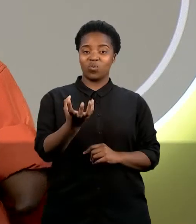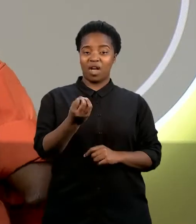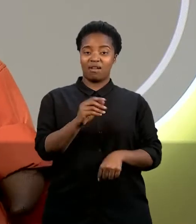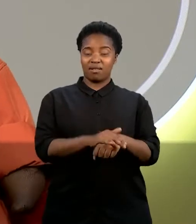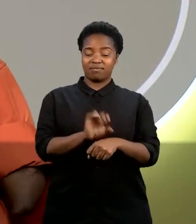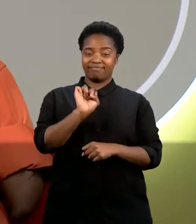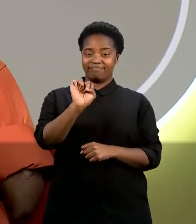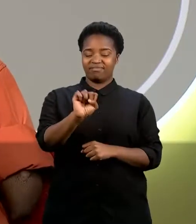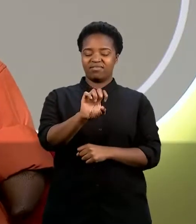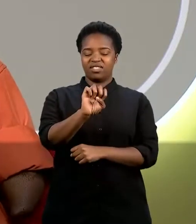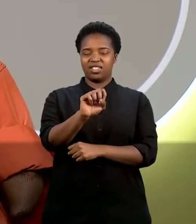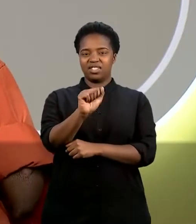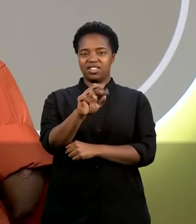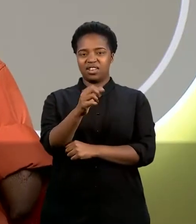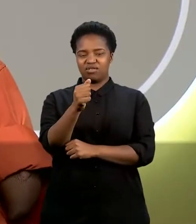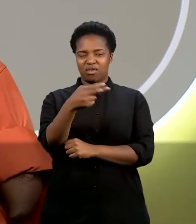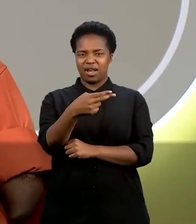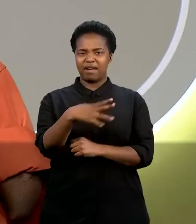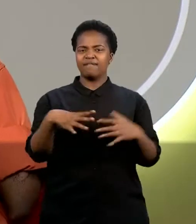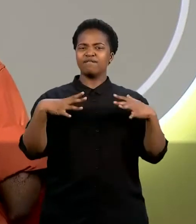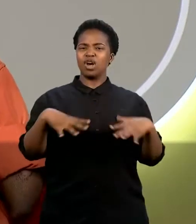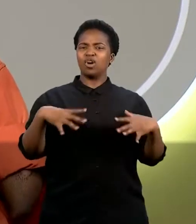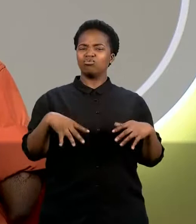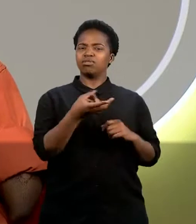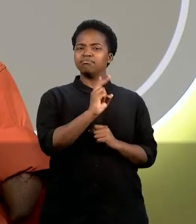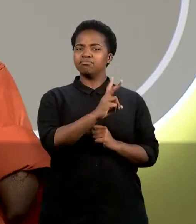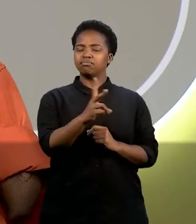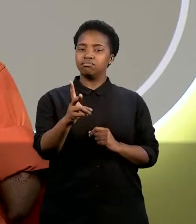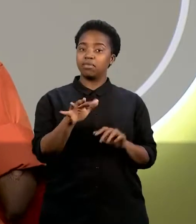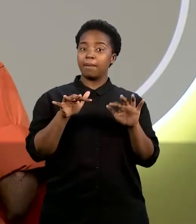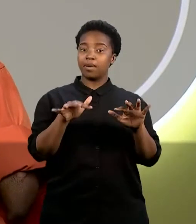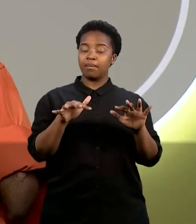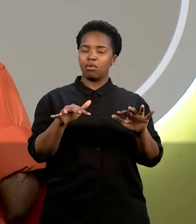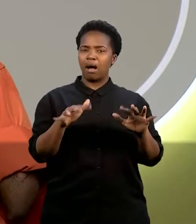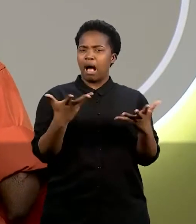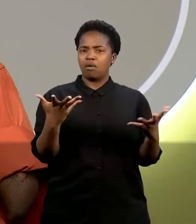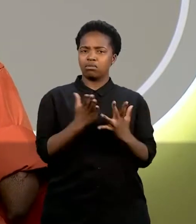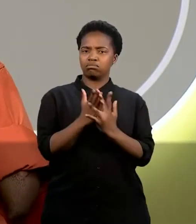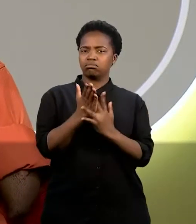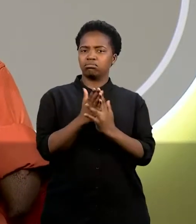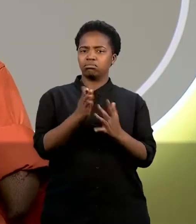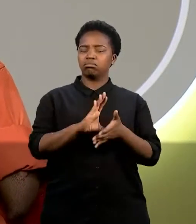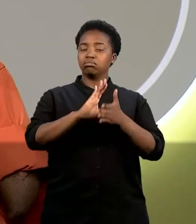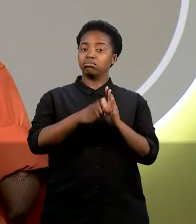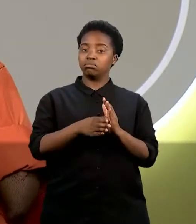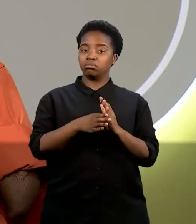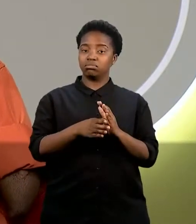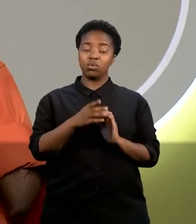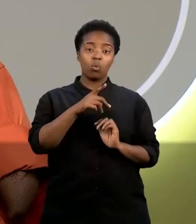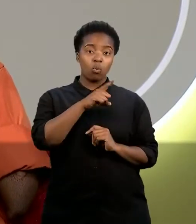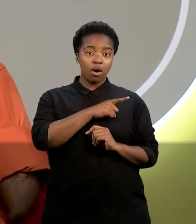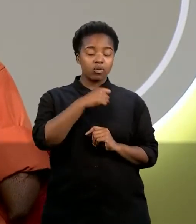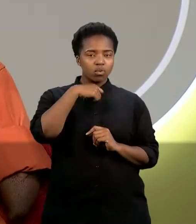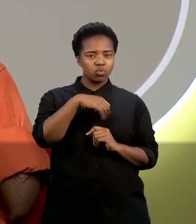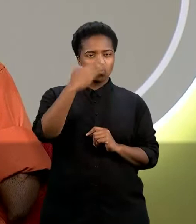Ka jeno lena re sheba hore na fashion le moralo di kgetholla batho ba sa itikanelang jwang le hore na